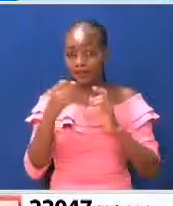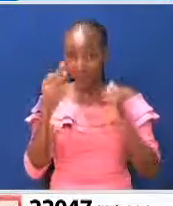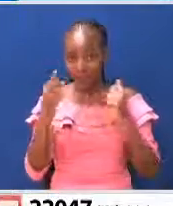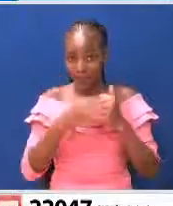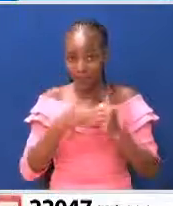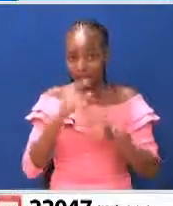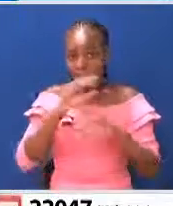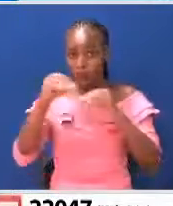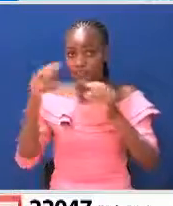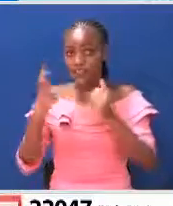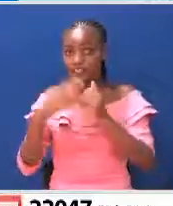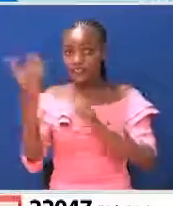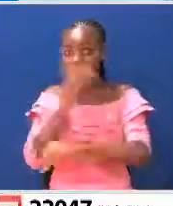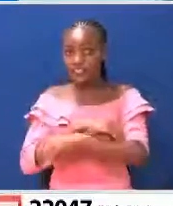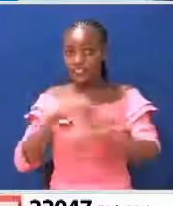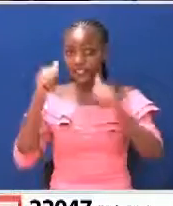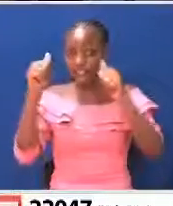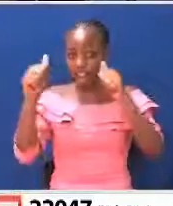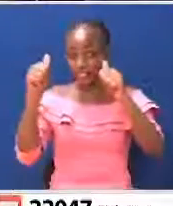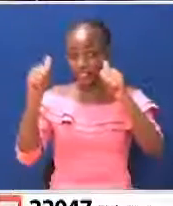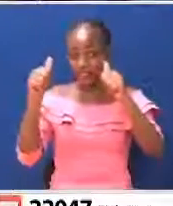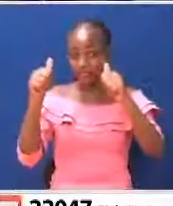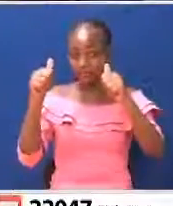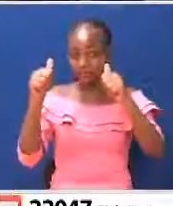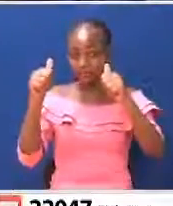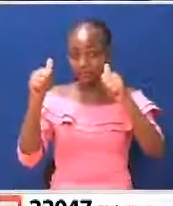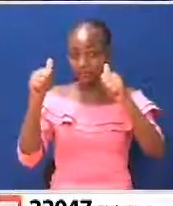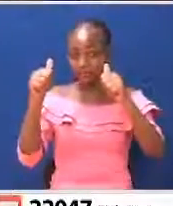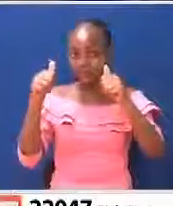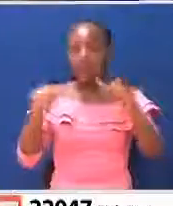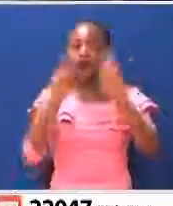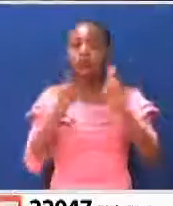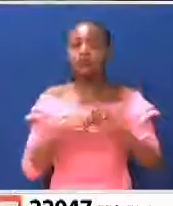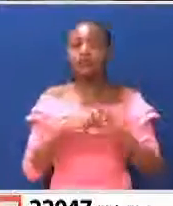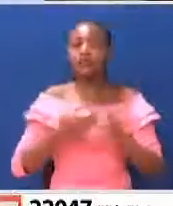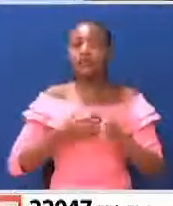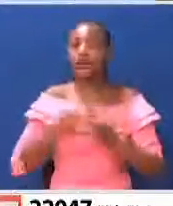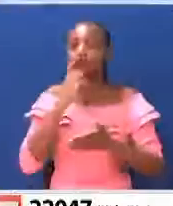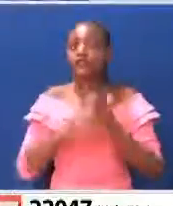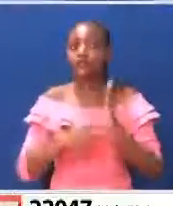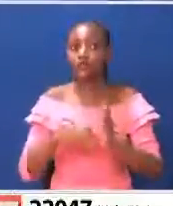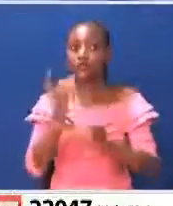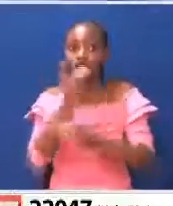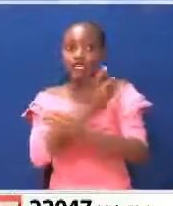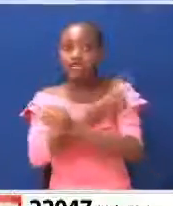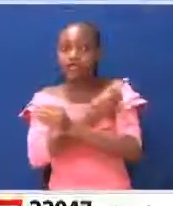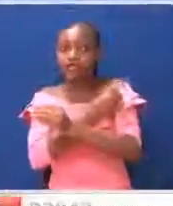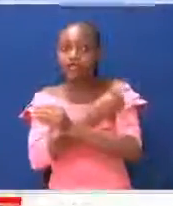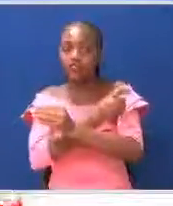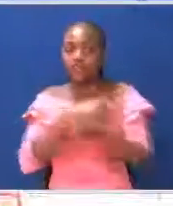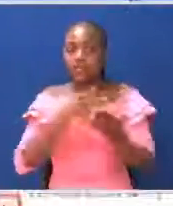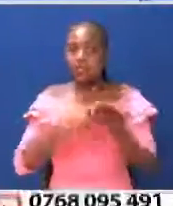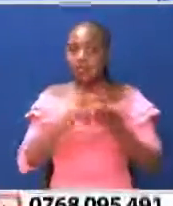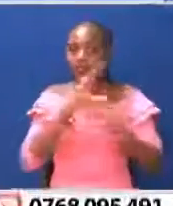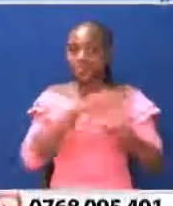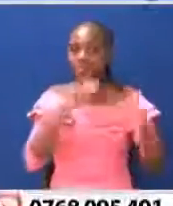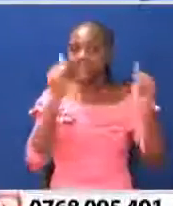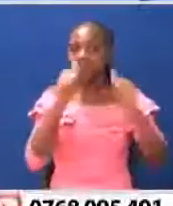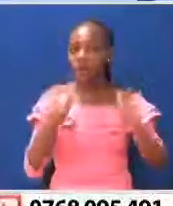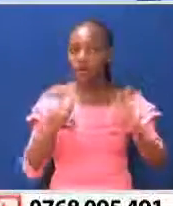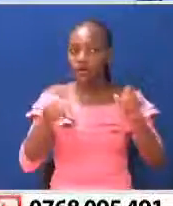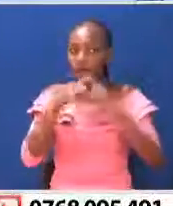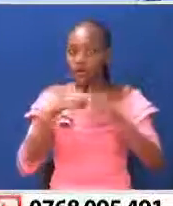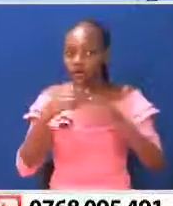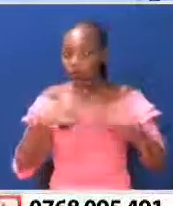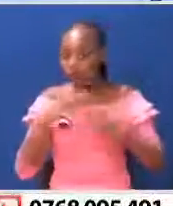strike notice, which started on the 28th. According to the union, most doctors have not yet been paid, and those who have